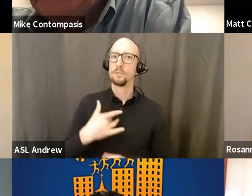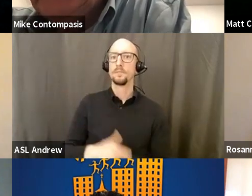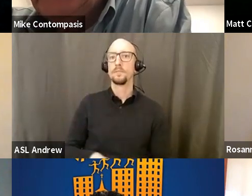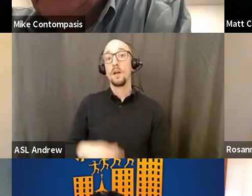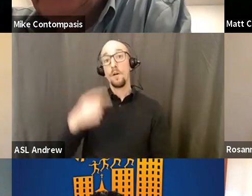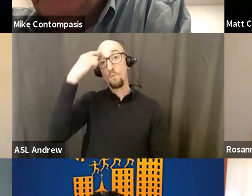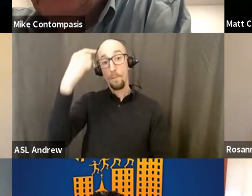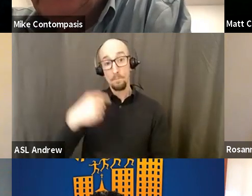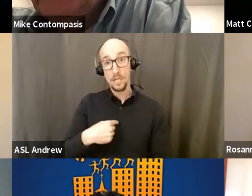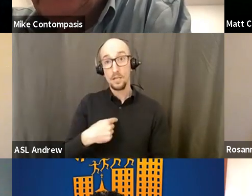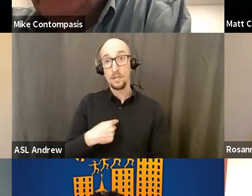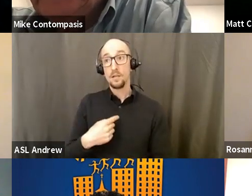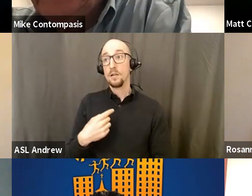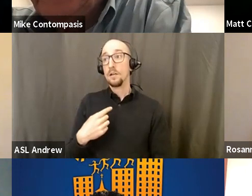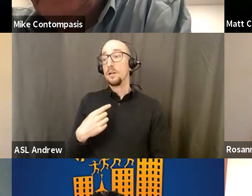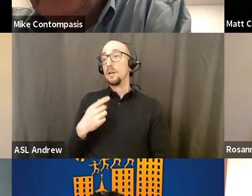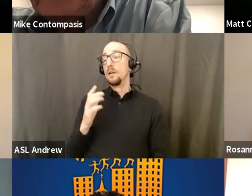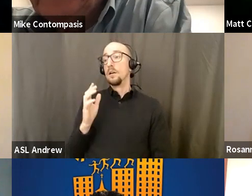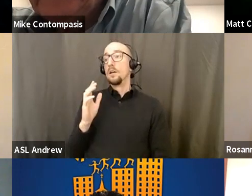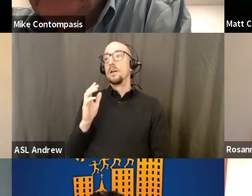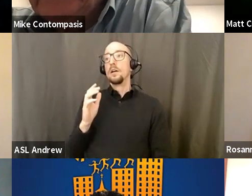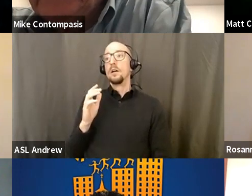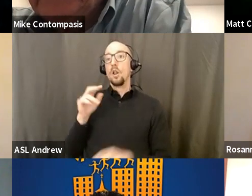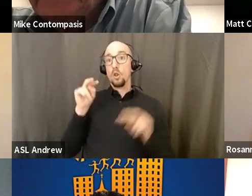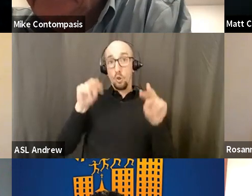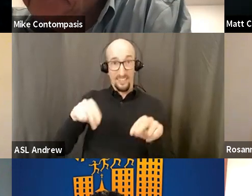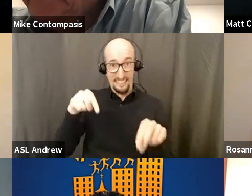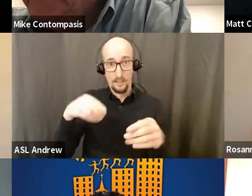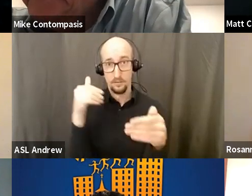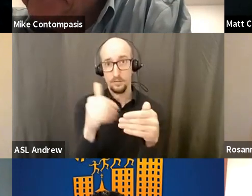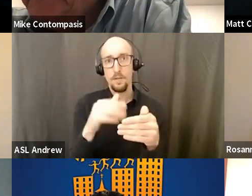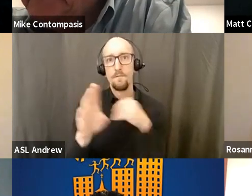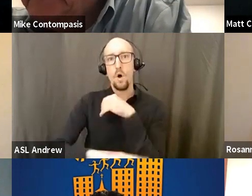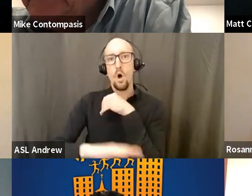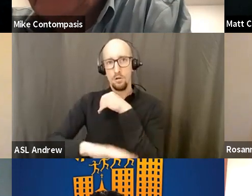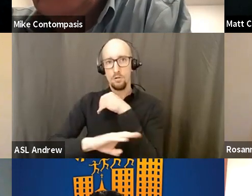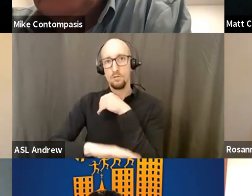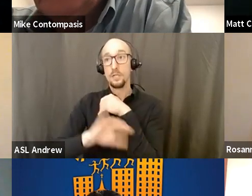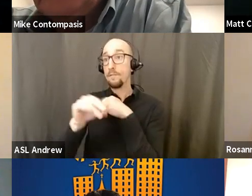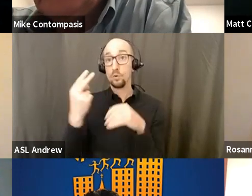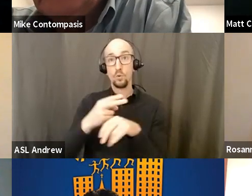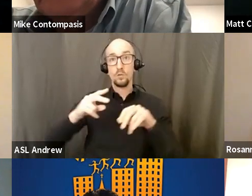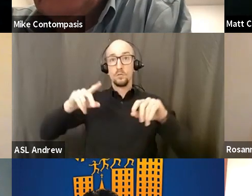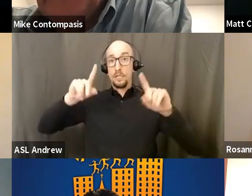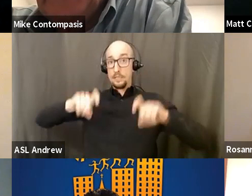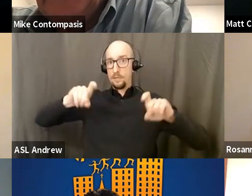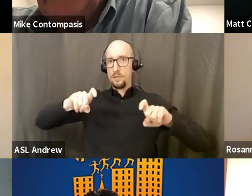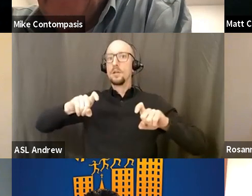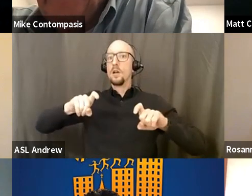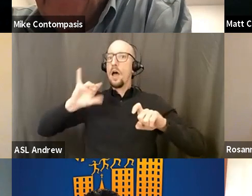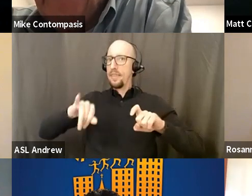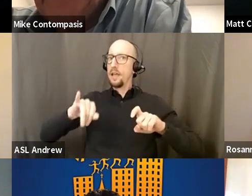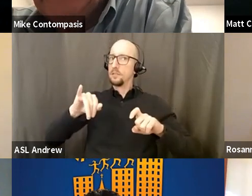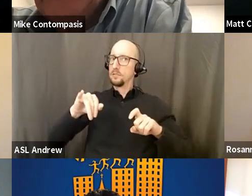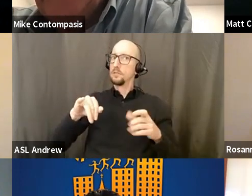about how do we solve for this coming fall if we are going to use an assessment. That